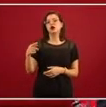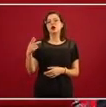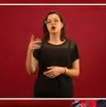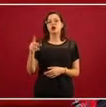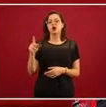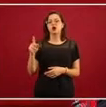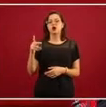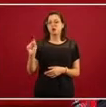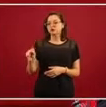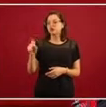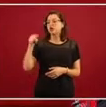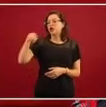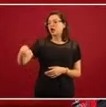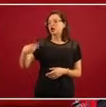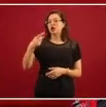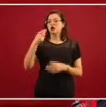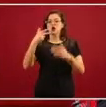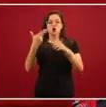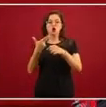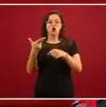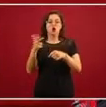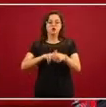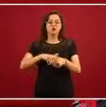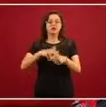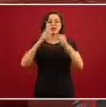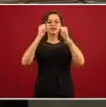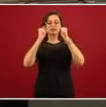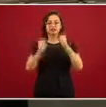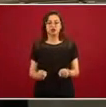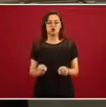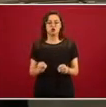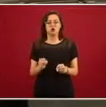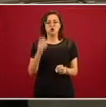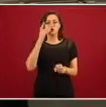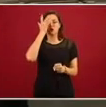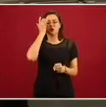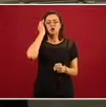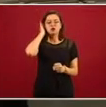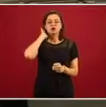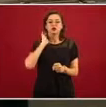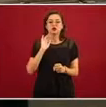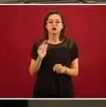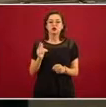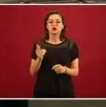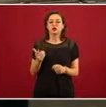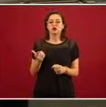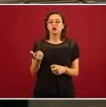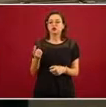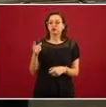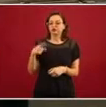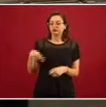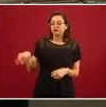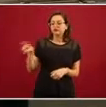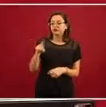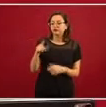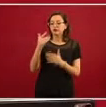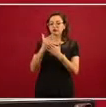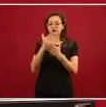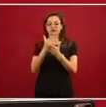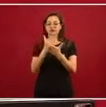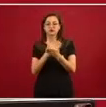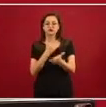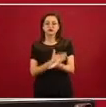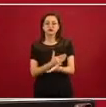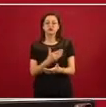was advanced by the Pan American Association for Health that moved forward a program that was called